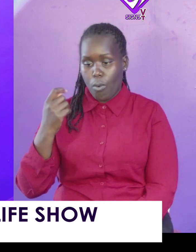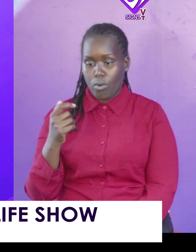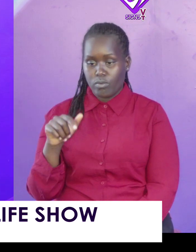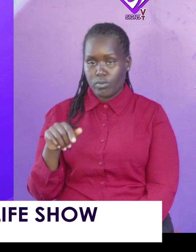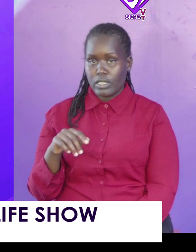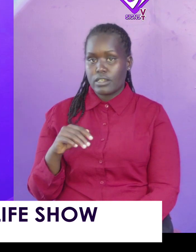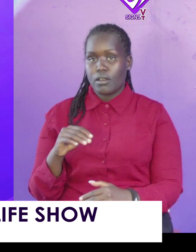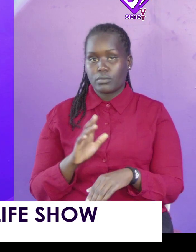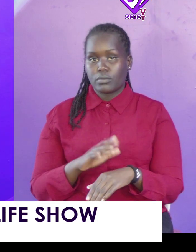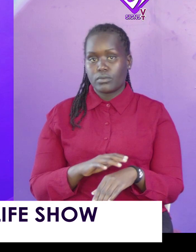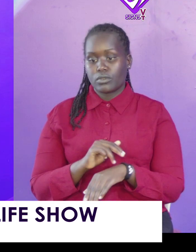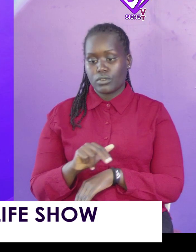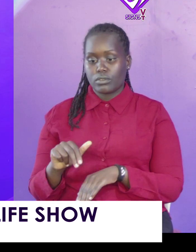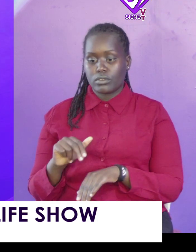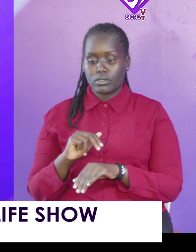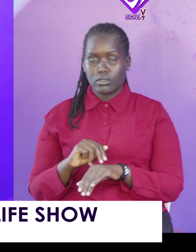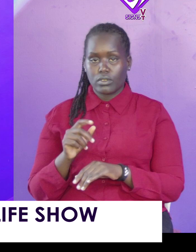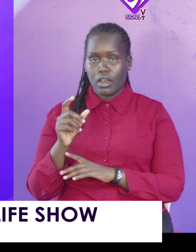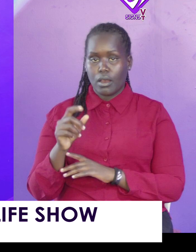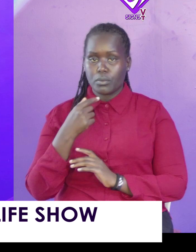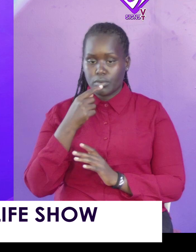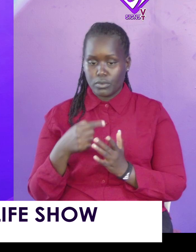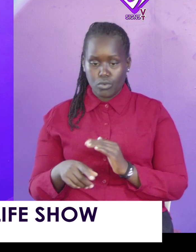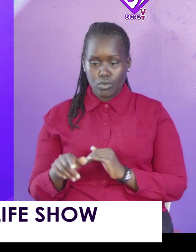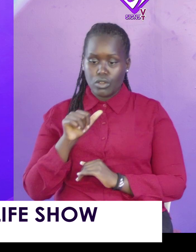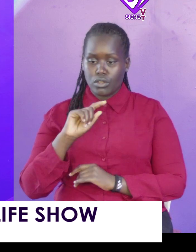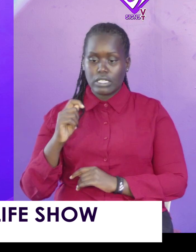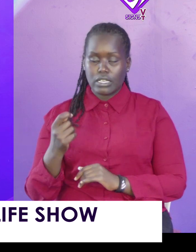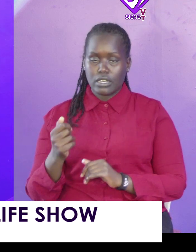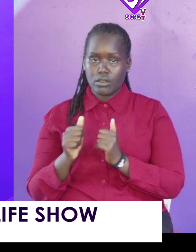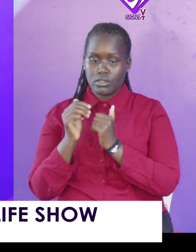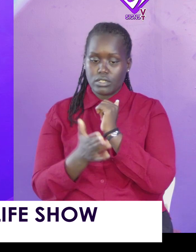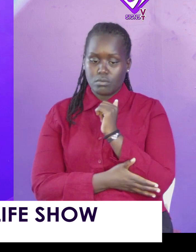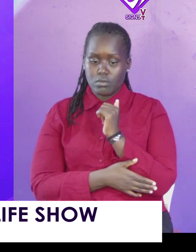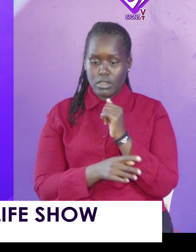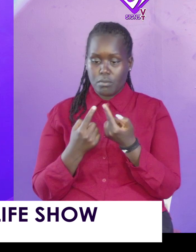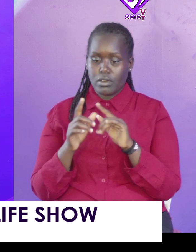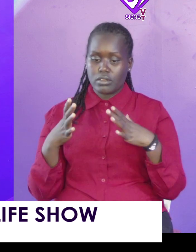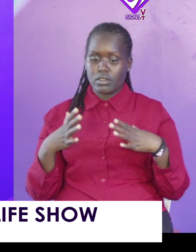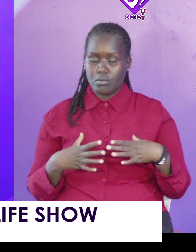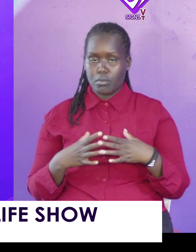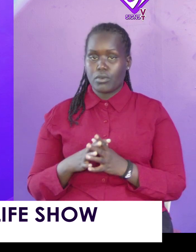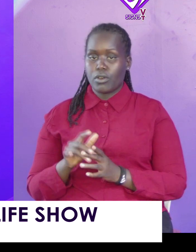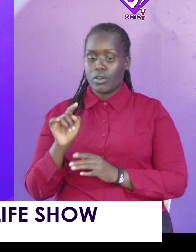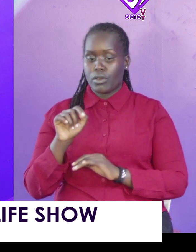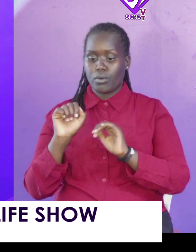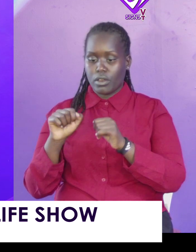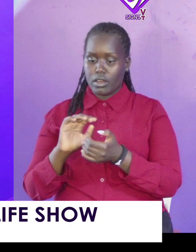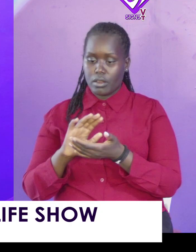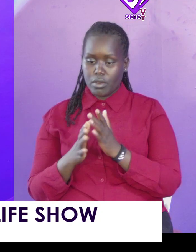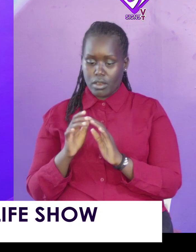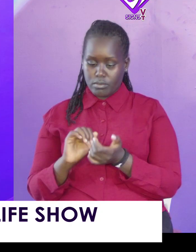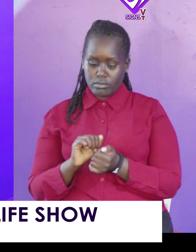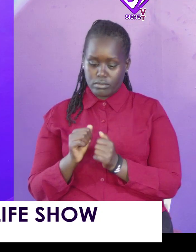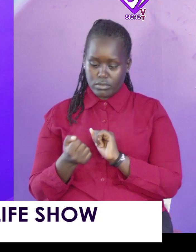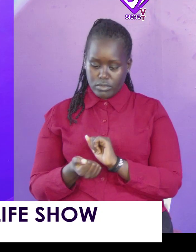nation. Somebody said it's not Kenya that is bad, it's the people. You can be the change agent.